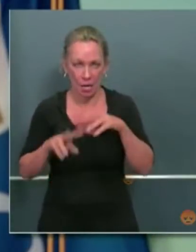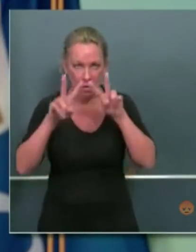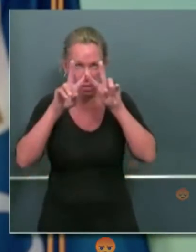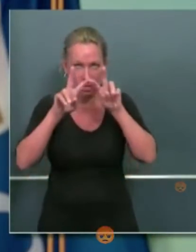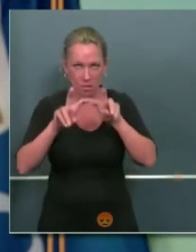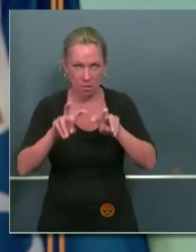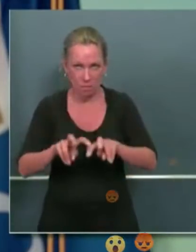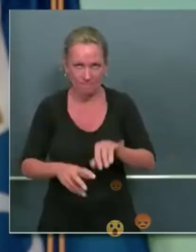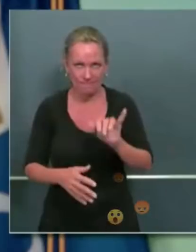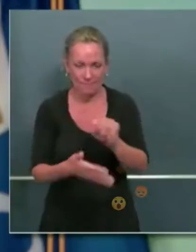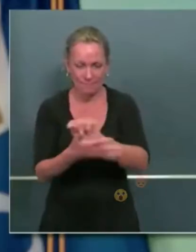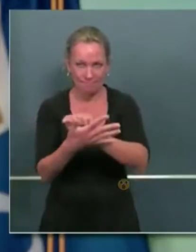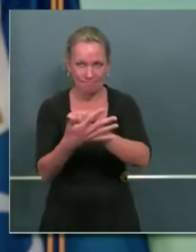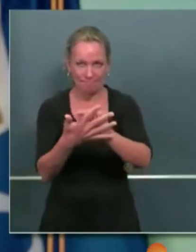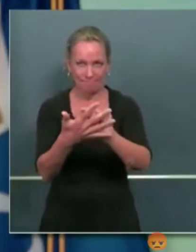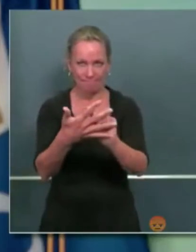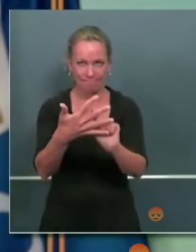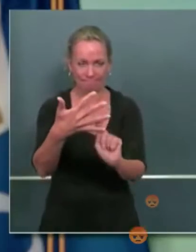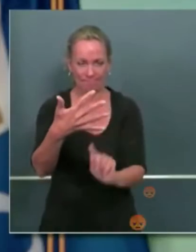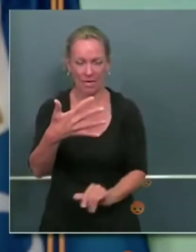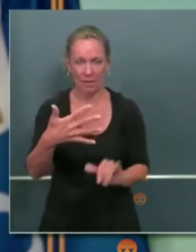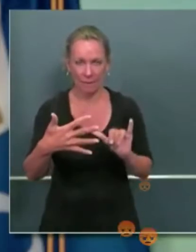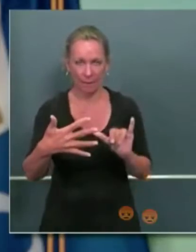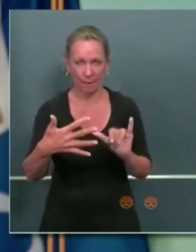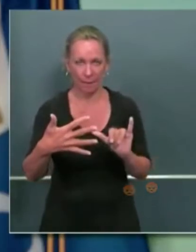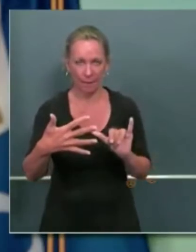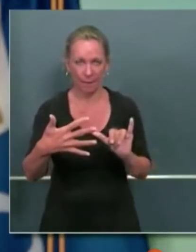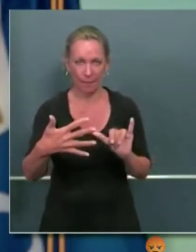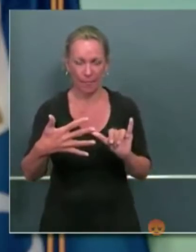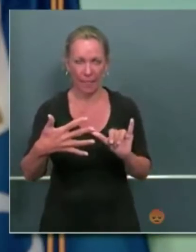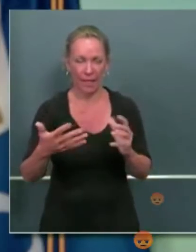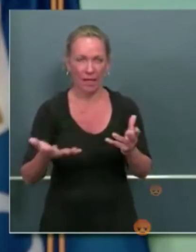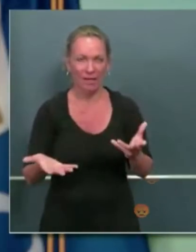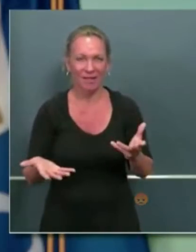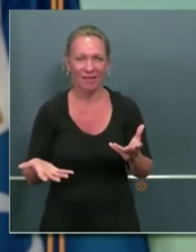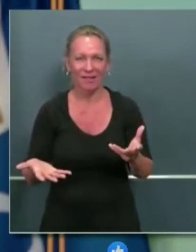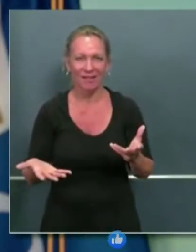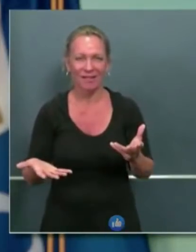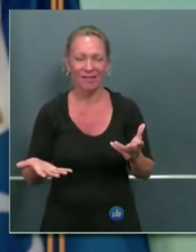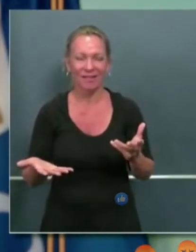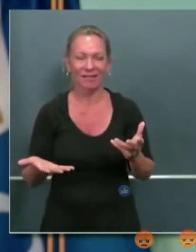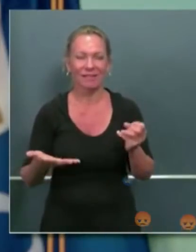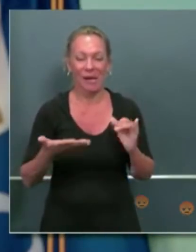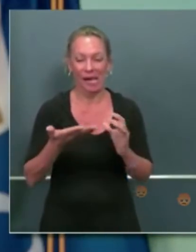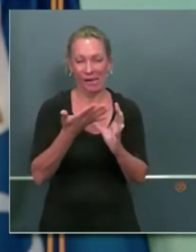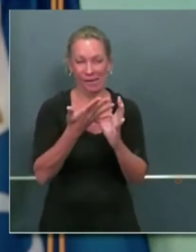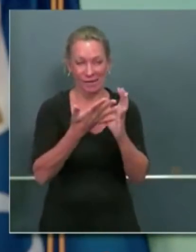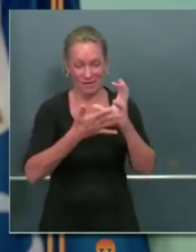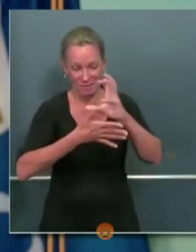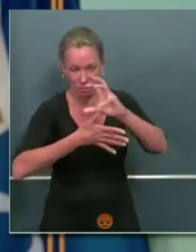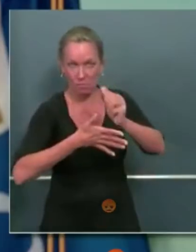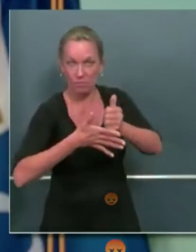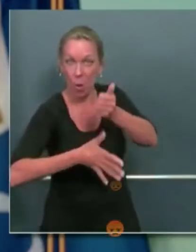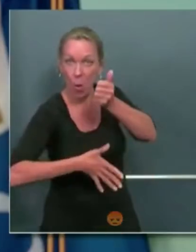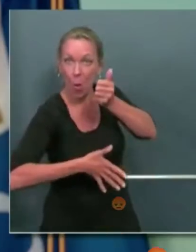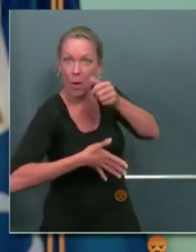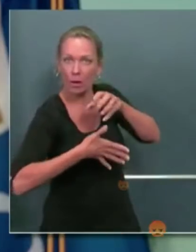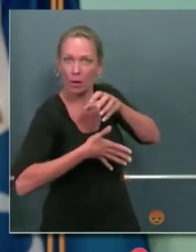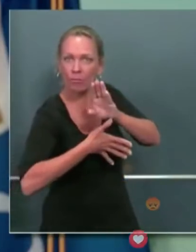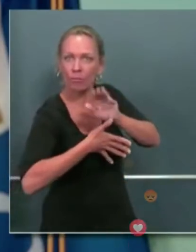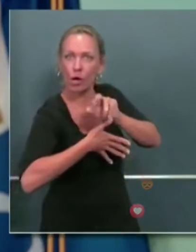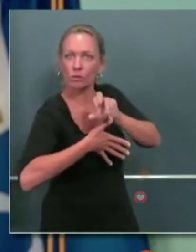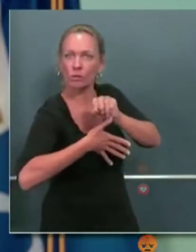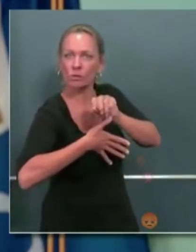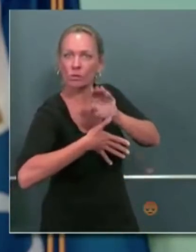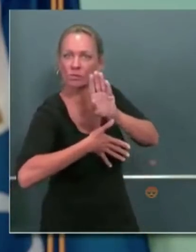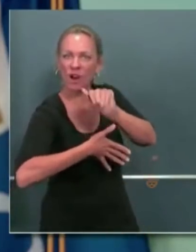specific to your question. And bars were referenced by a number of people. And no one's naive. Look at some of the images.